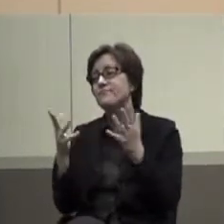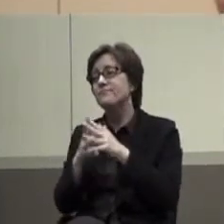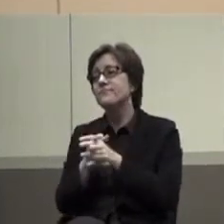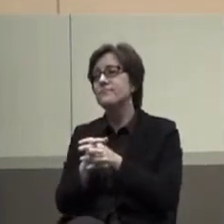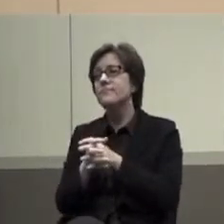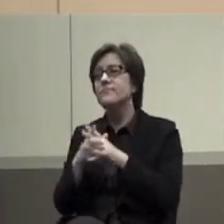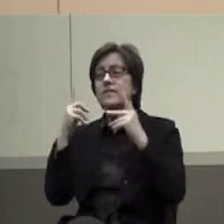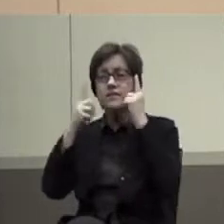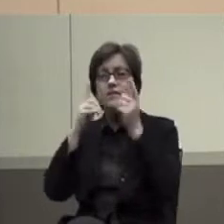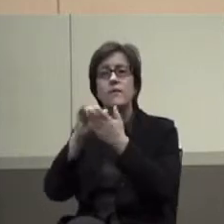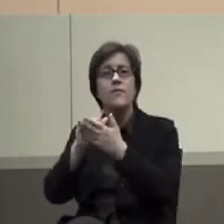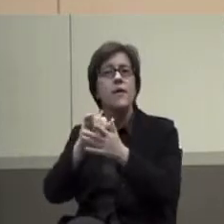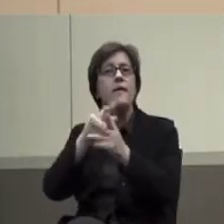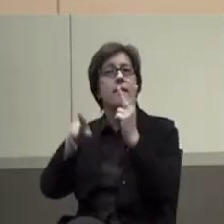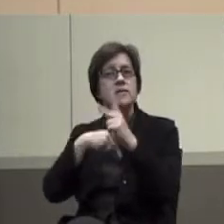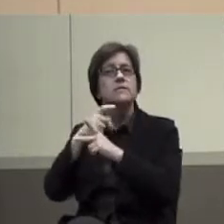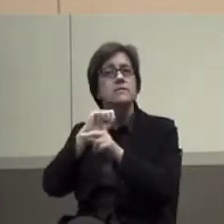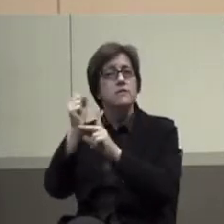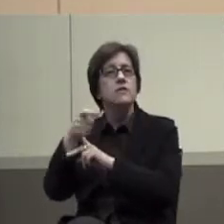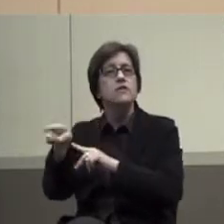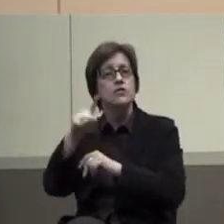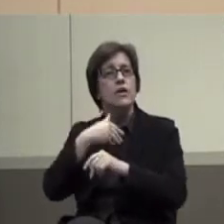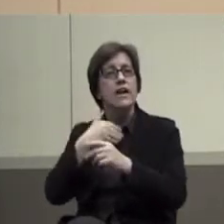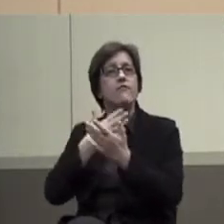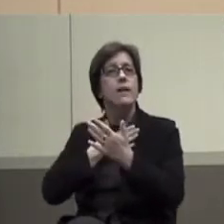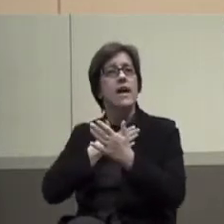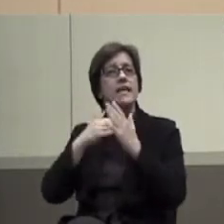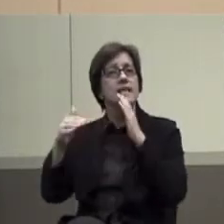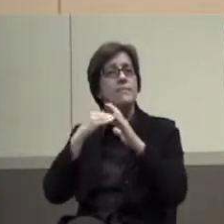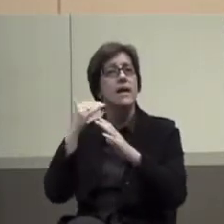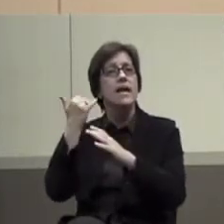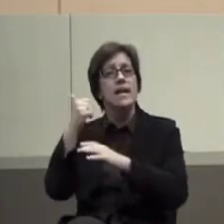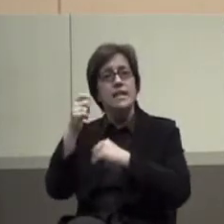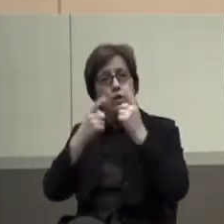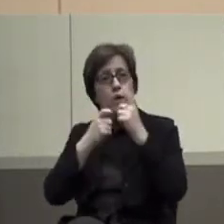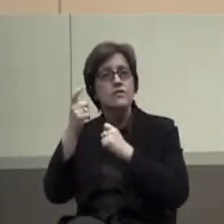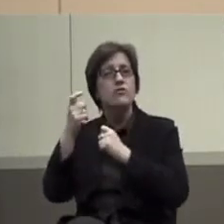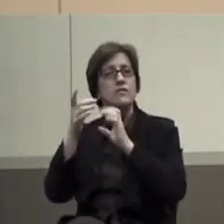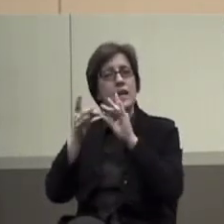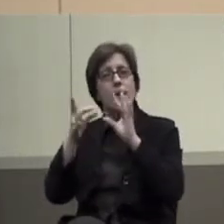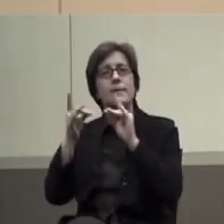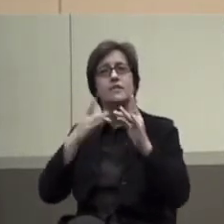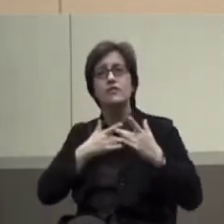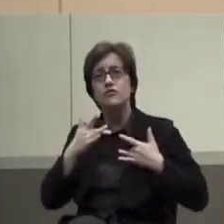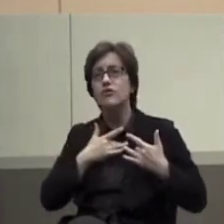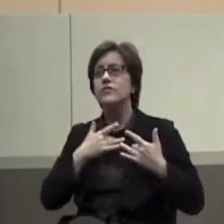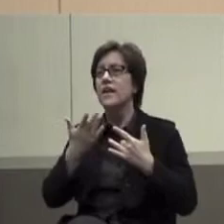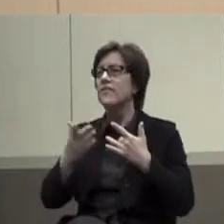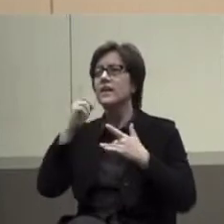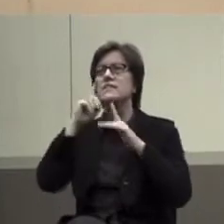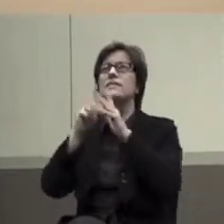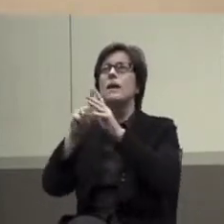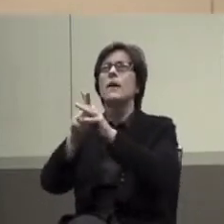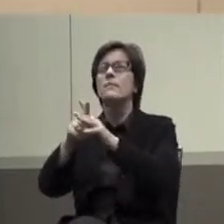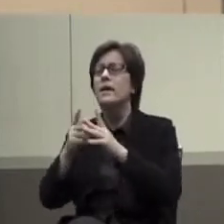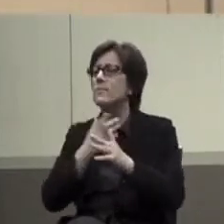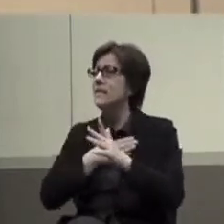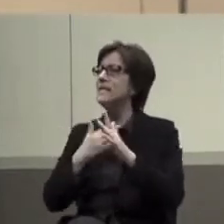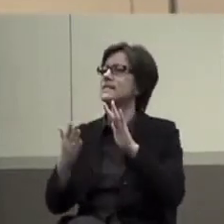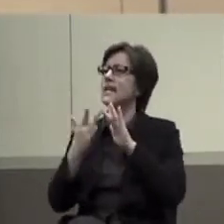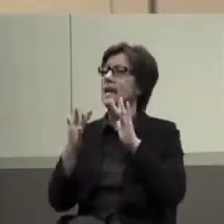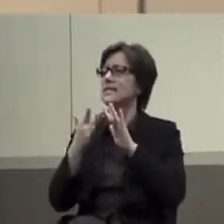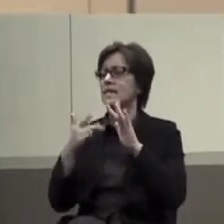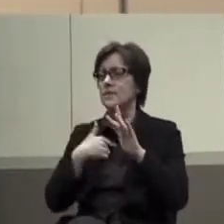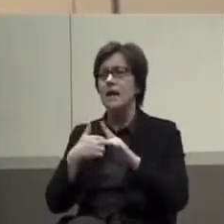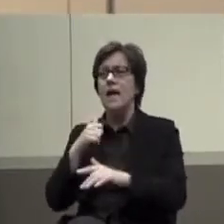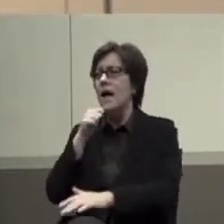real situation? You use the very same skills. All right? So I have another tape, but we're not going to have a chance to see that.